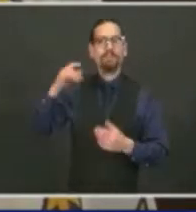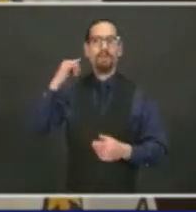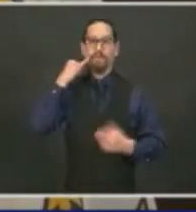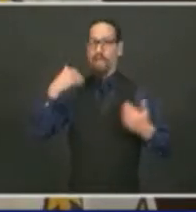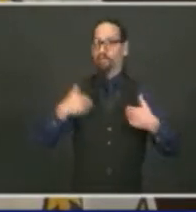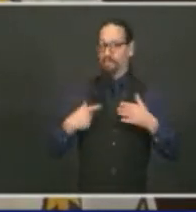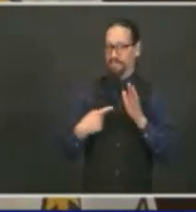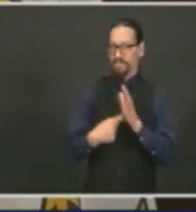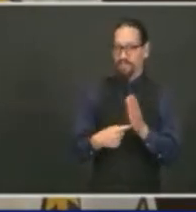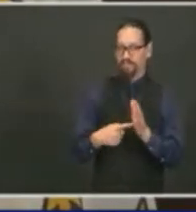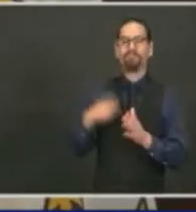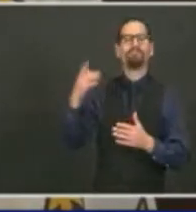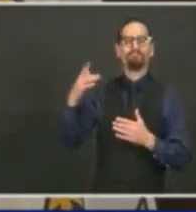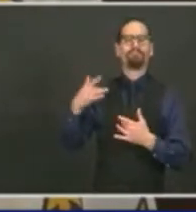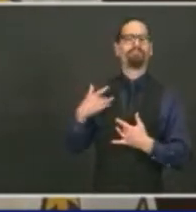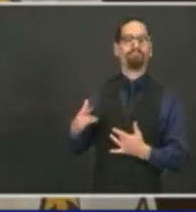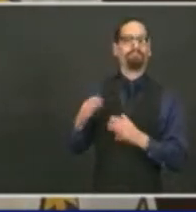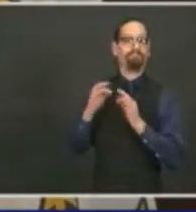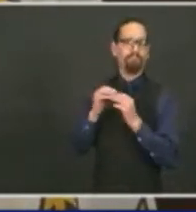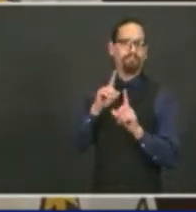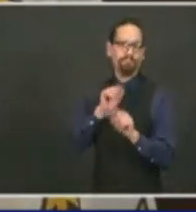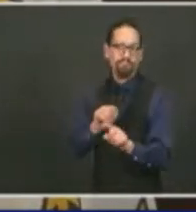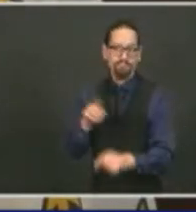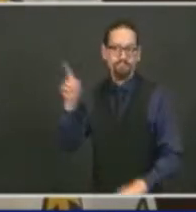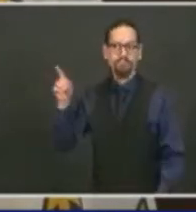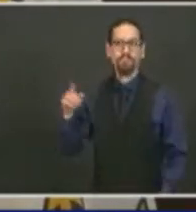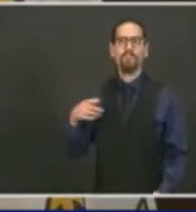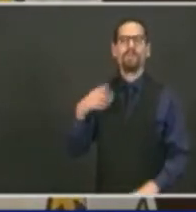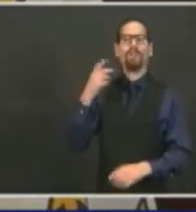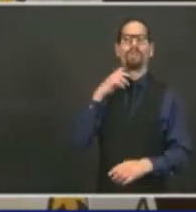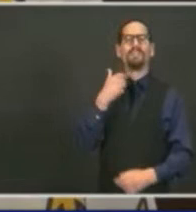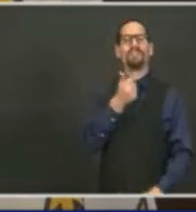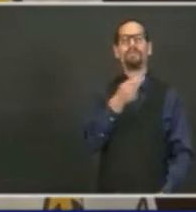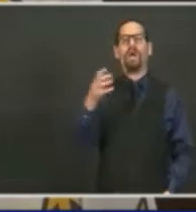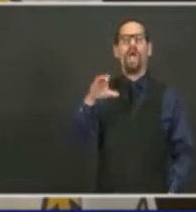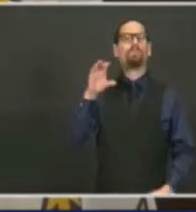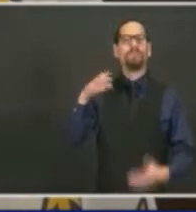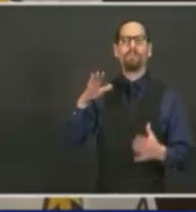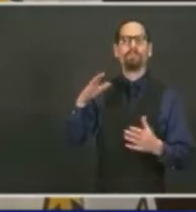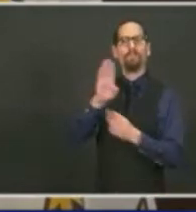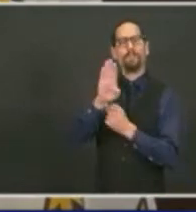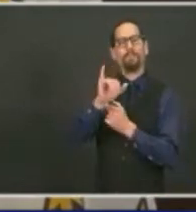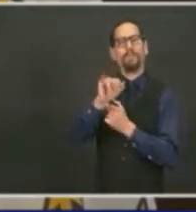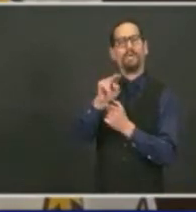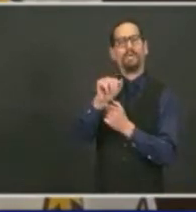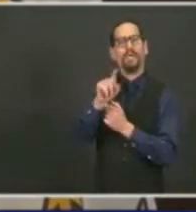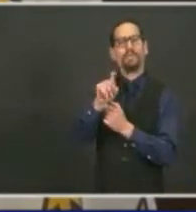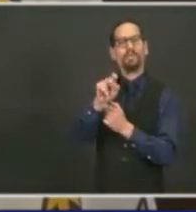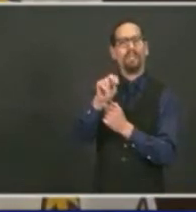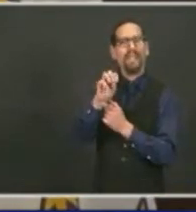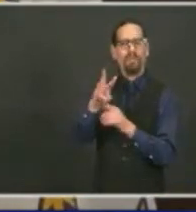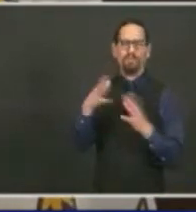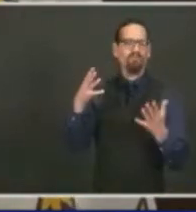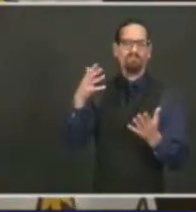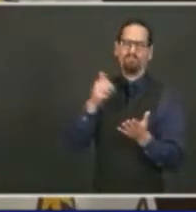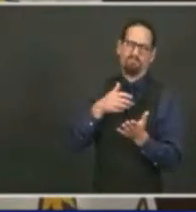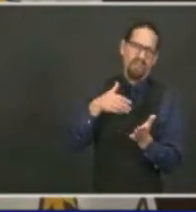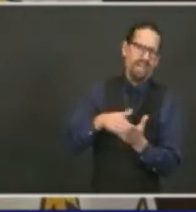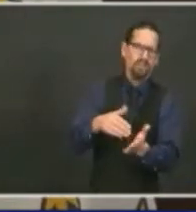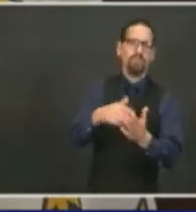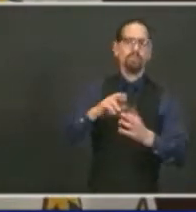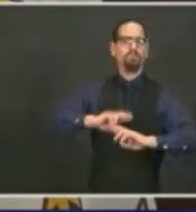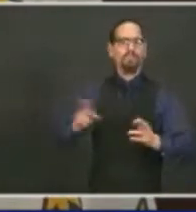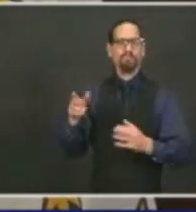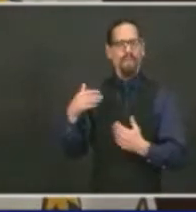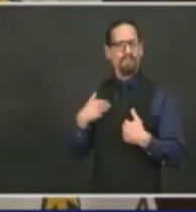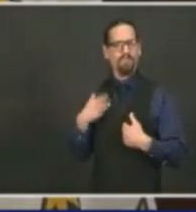have hundreds of thousands of Binax tests at the moment, and they are certainly accurate to some degree, not quite as good as symptomatic people, but